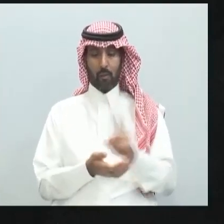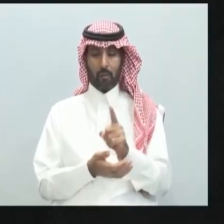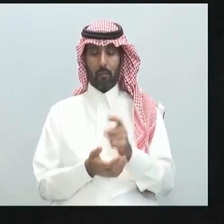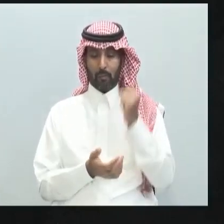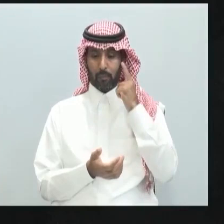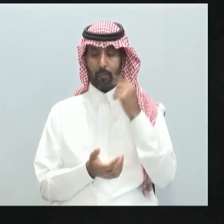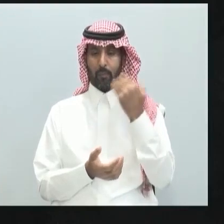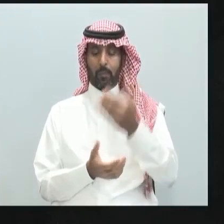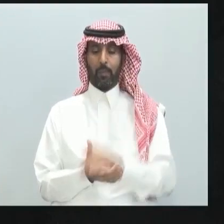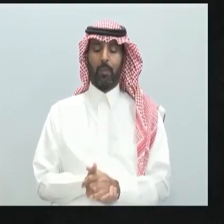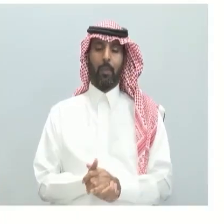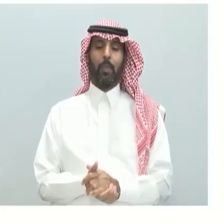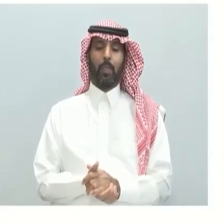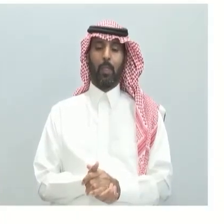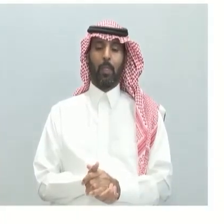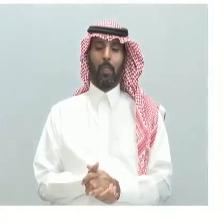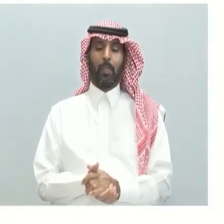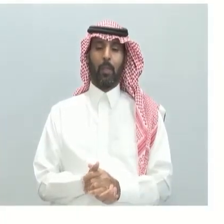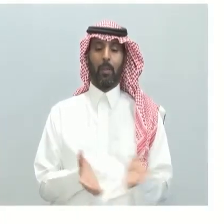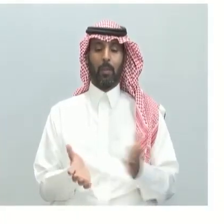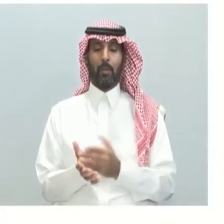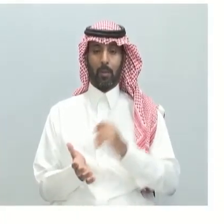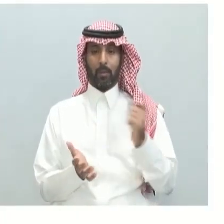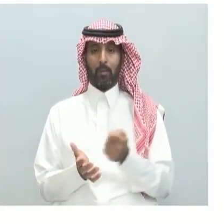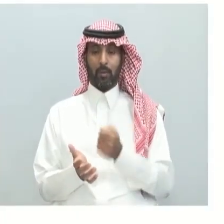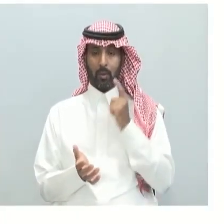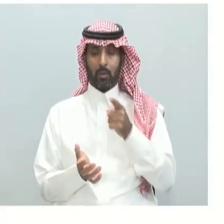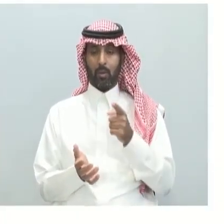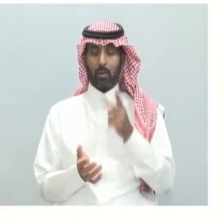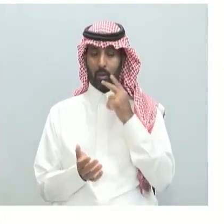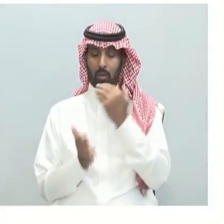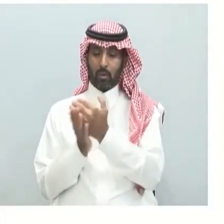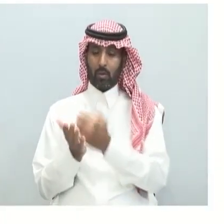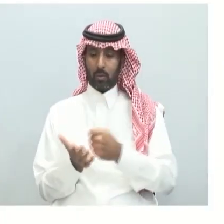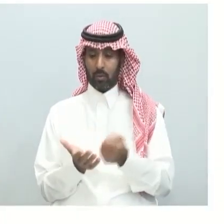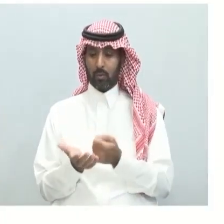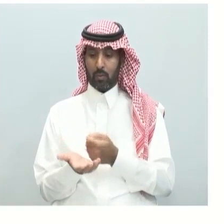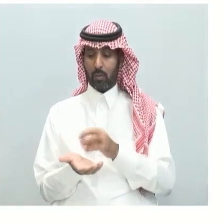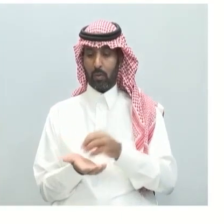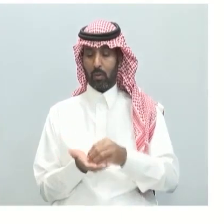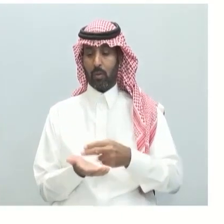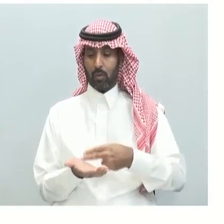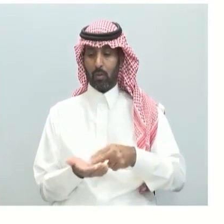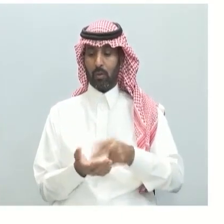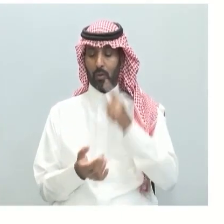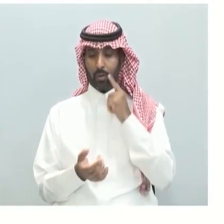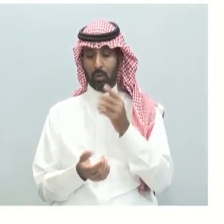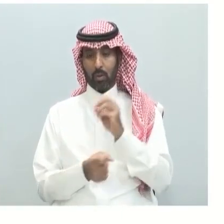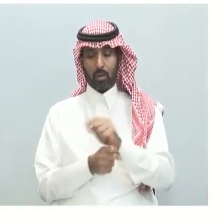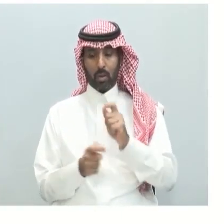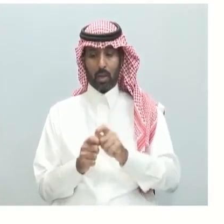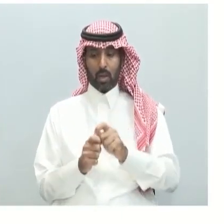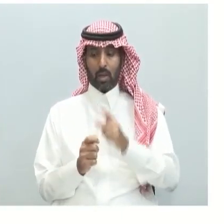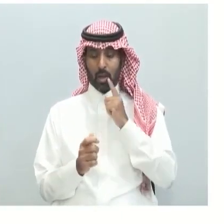awareness of going green. And then you can write it as a letter. Dear editor, I'm writing to complain about